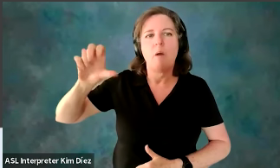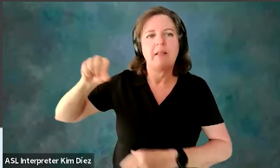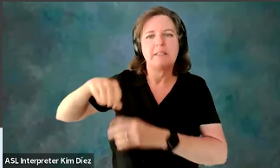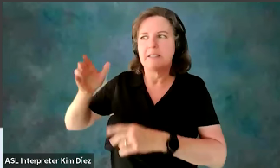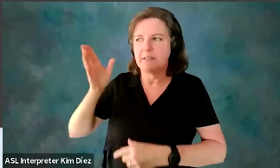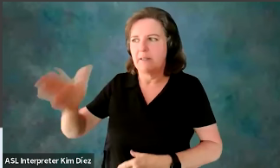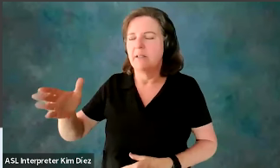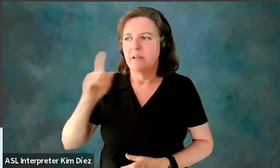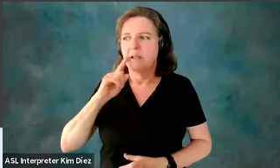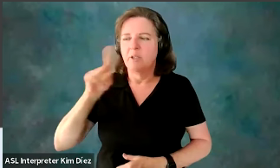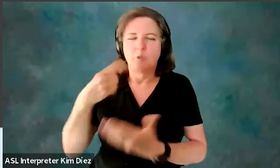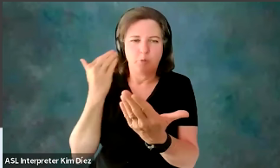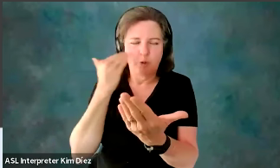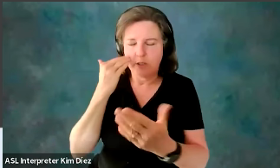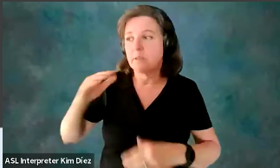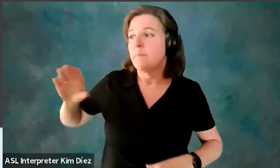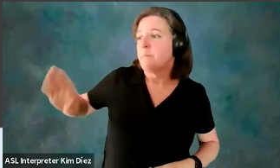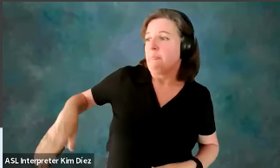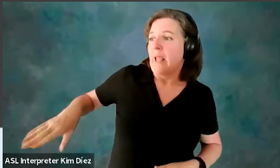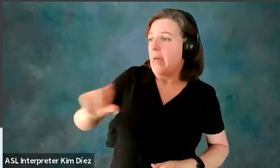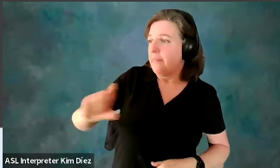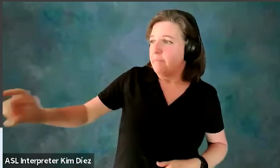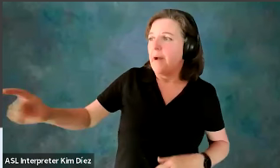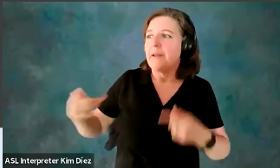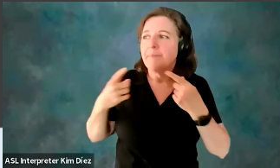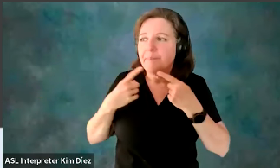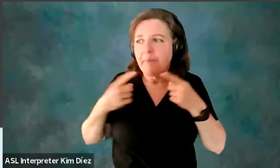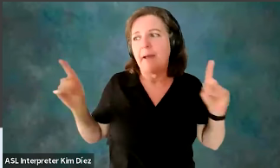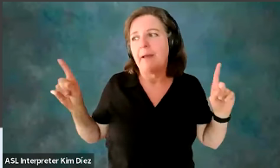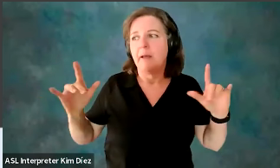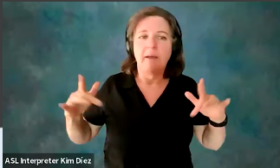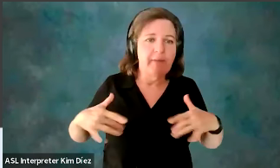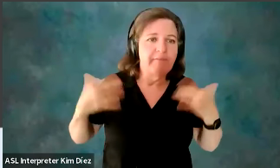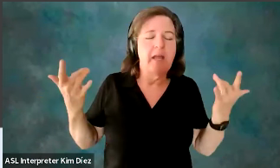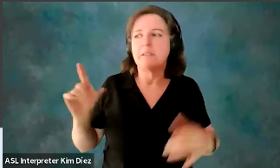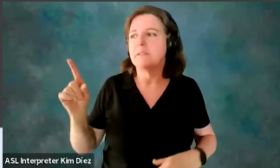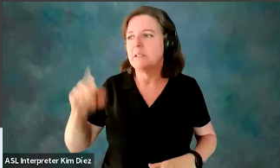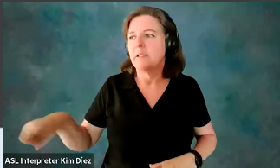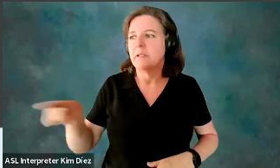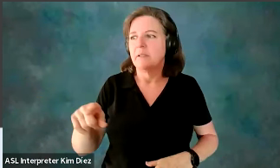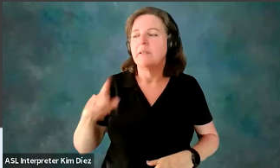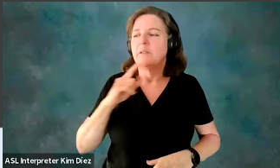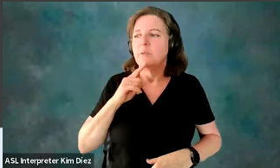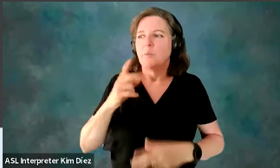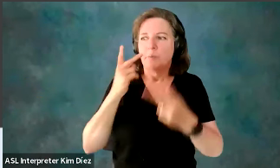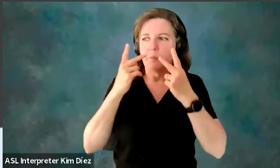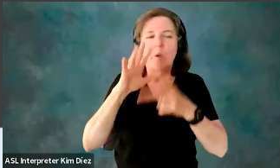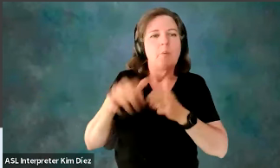idea. At the bottom of the beginning page, you're going to see the announcements and events where we